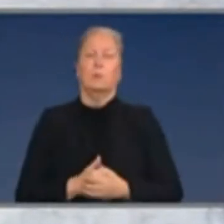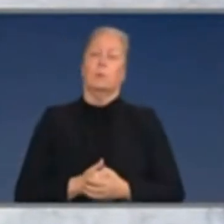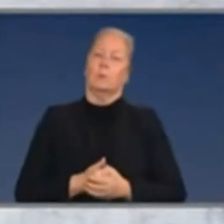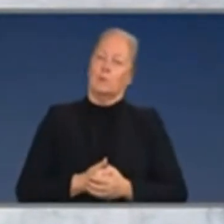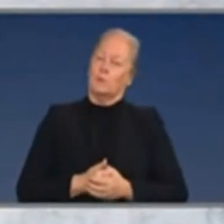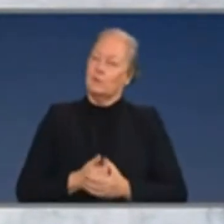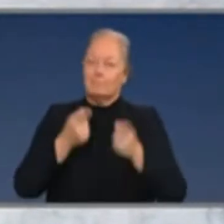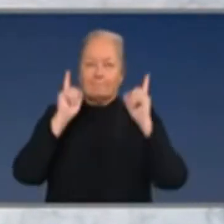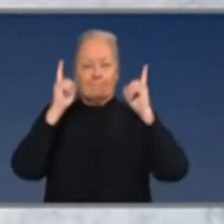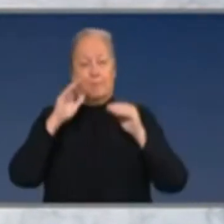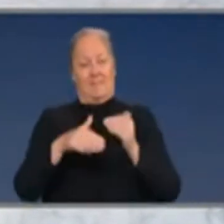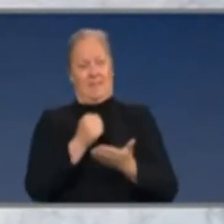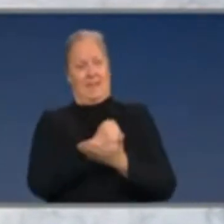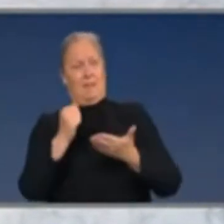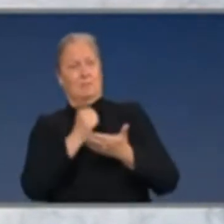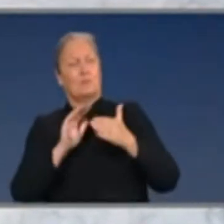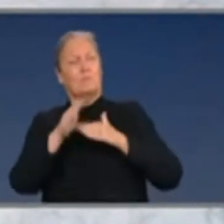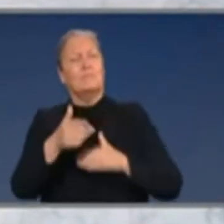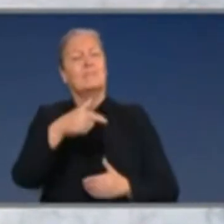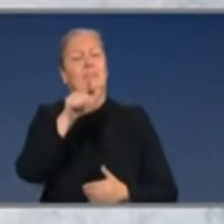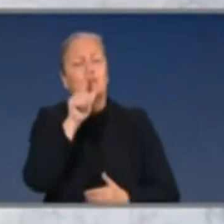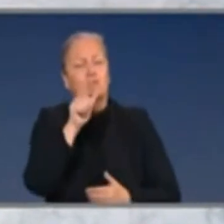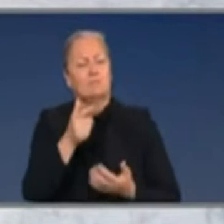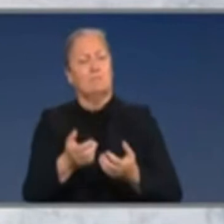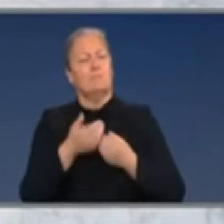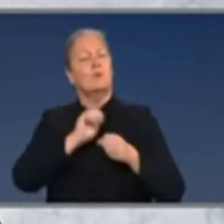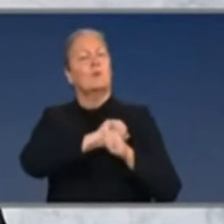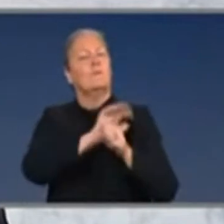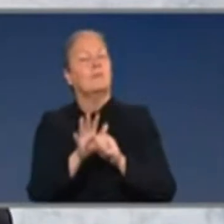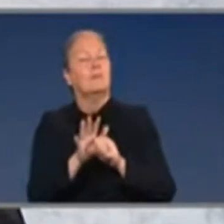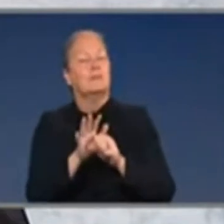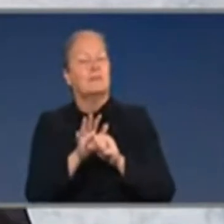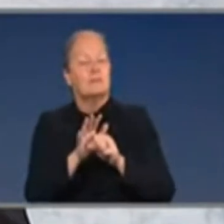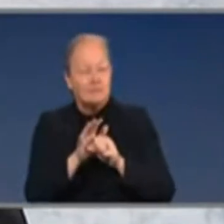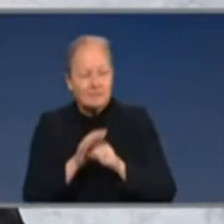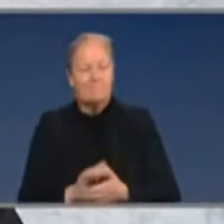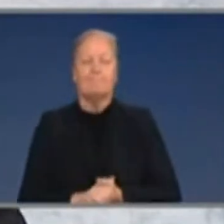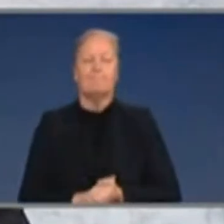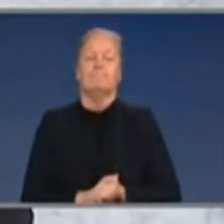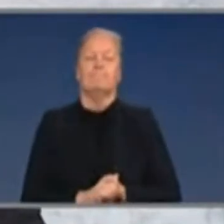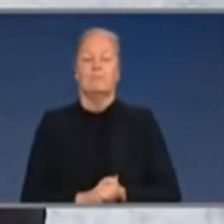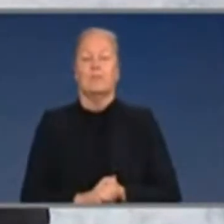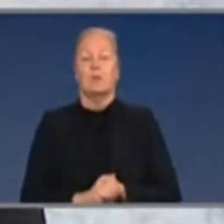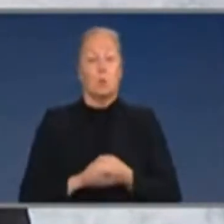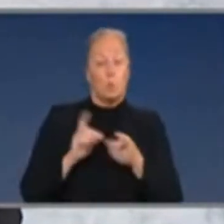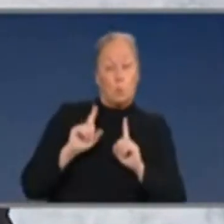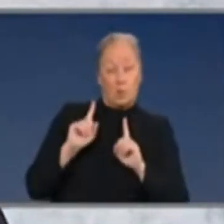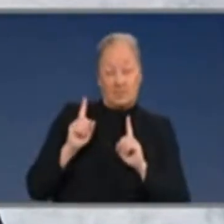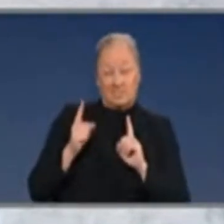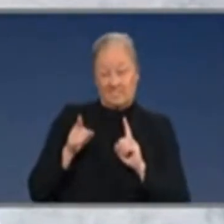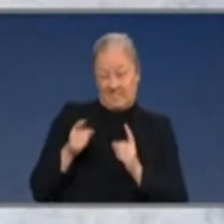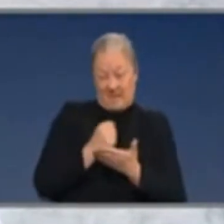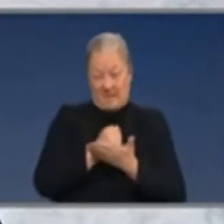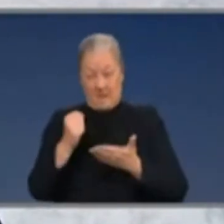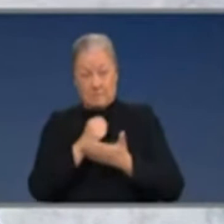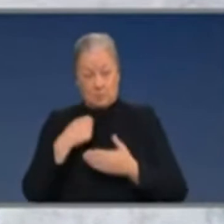of figures that were revealed today. There has been somewhat of a sawtooth in terms of what we've seen in those